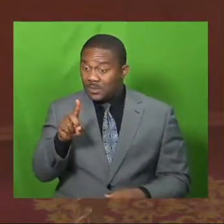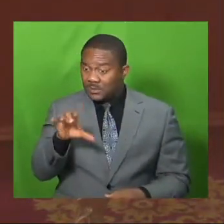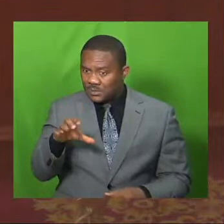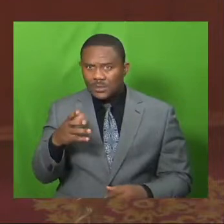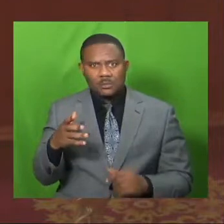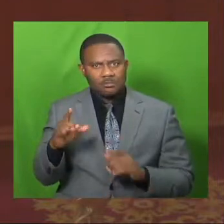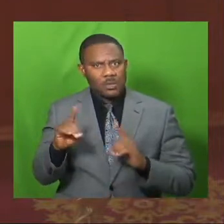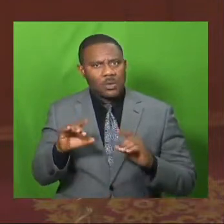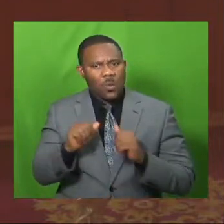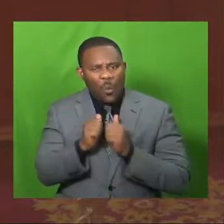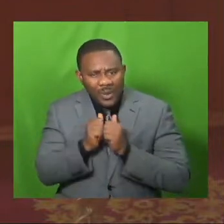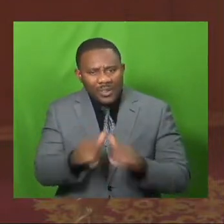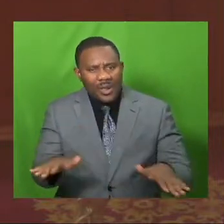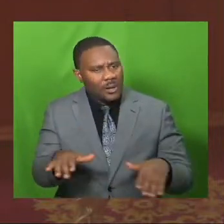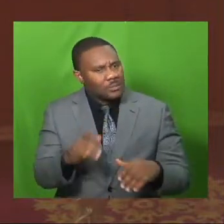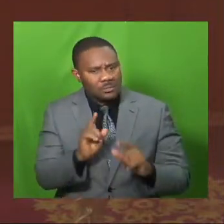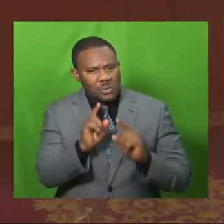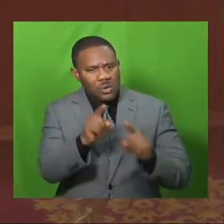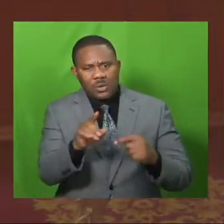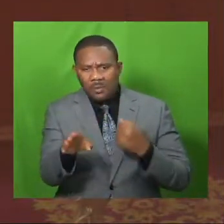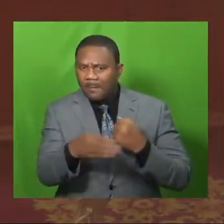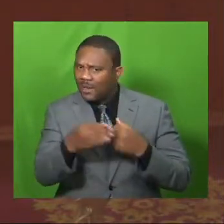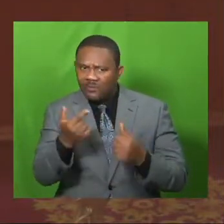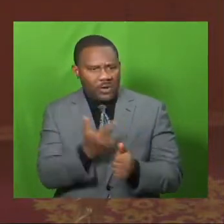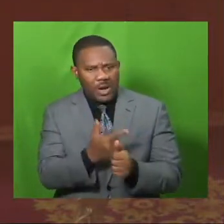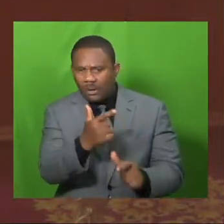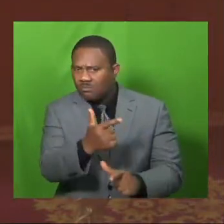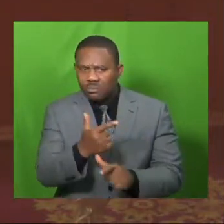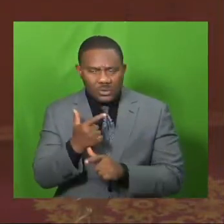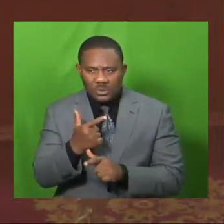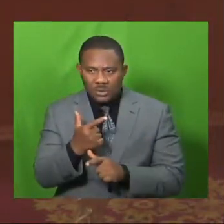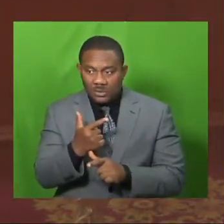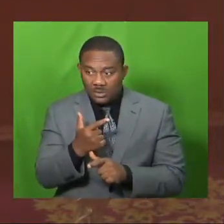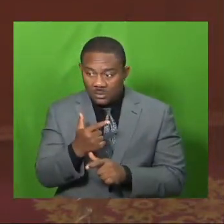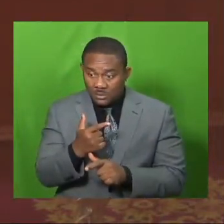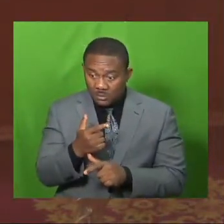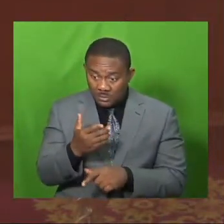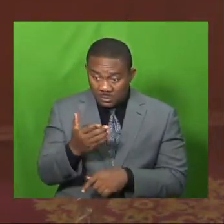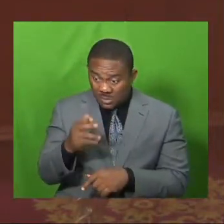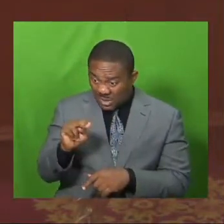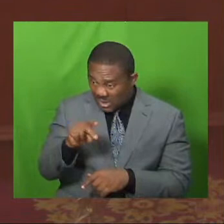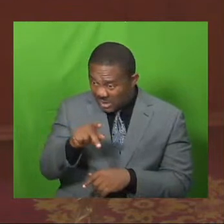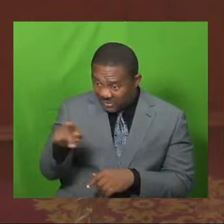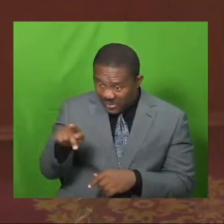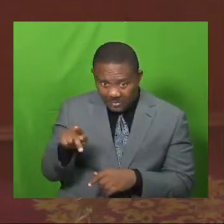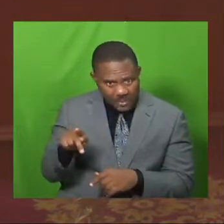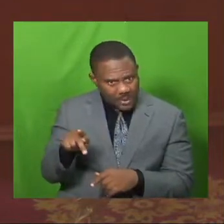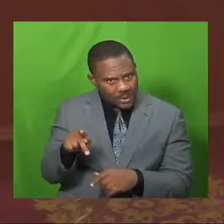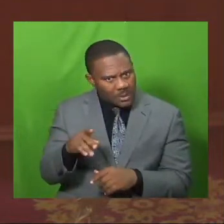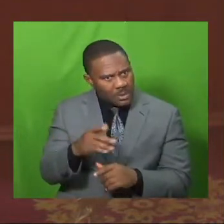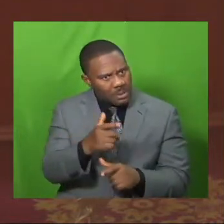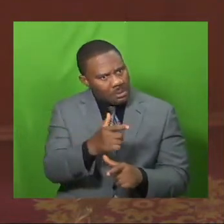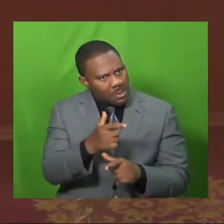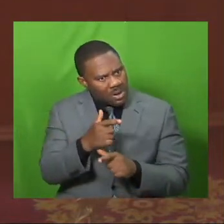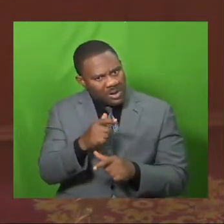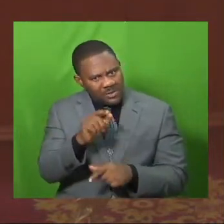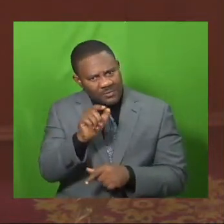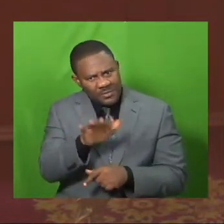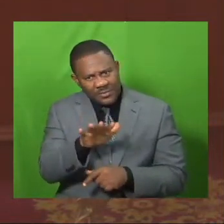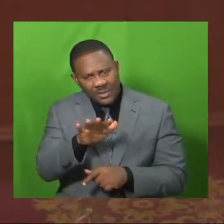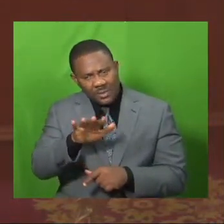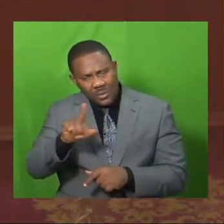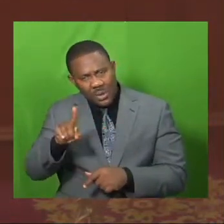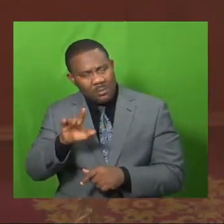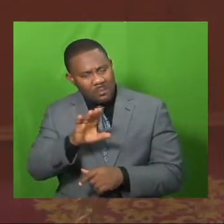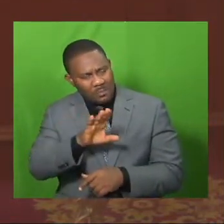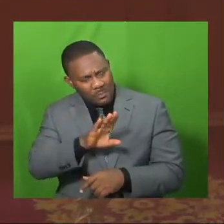from the Bank of Ghana. For you, you are borrowing 55 billion in 1 year from the Bank of Ghana. You